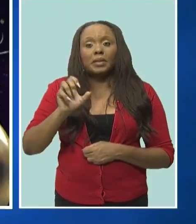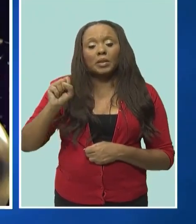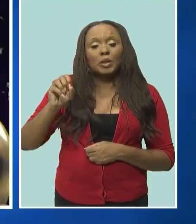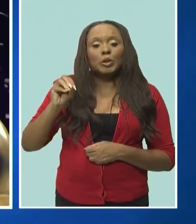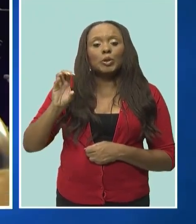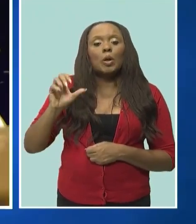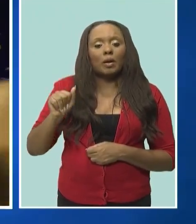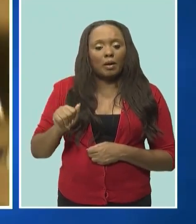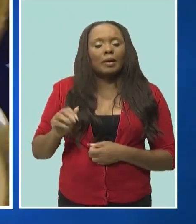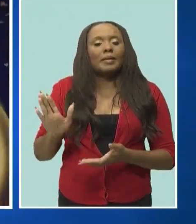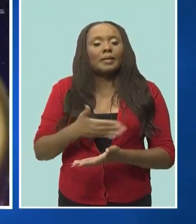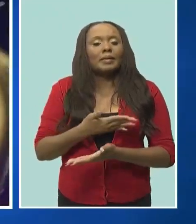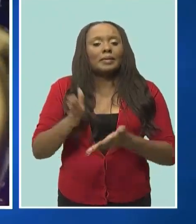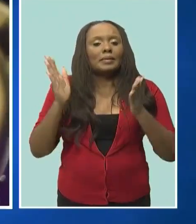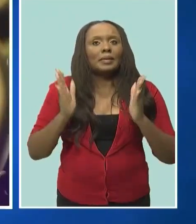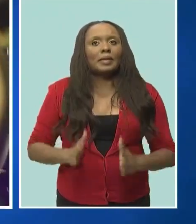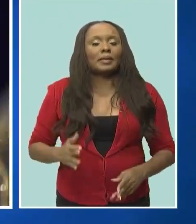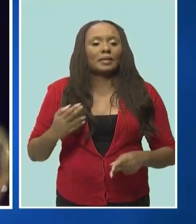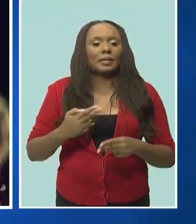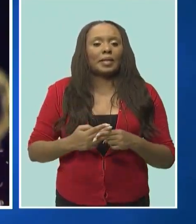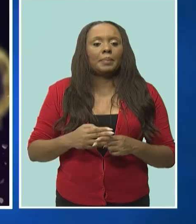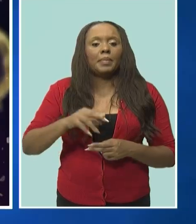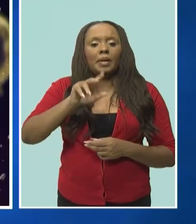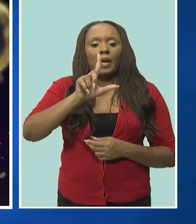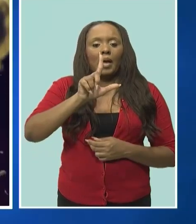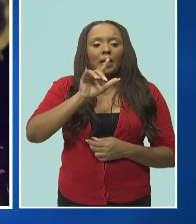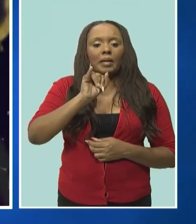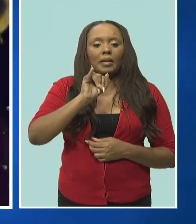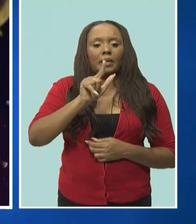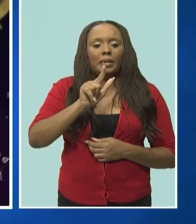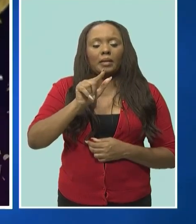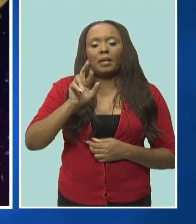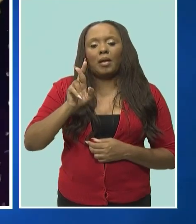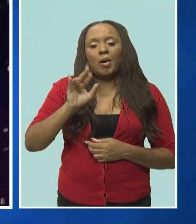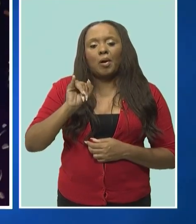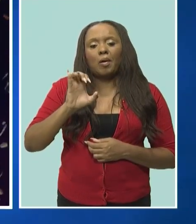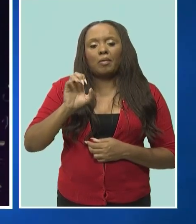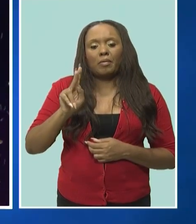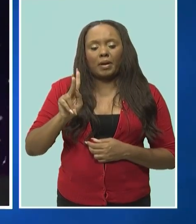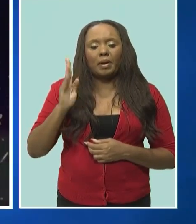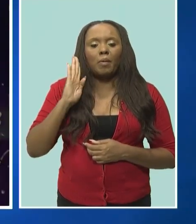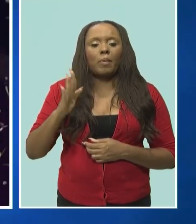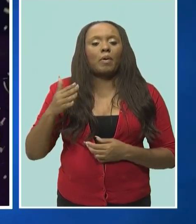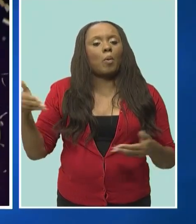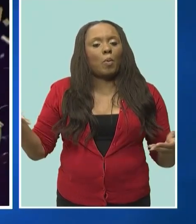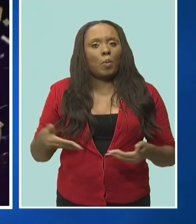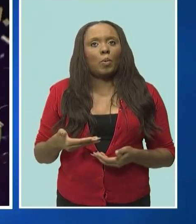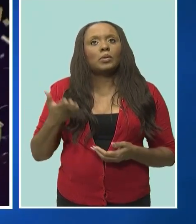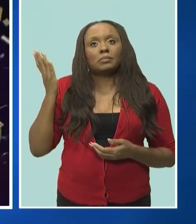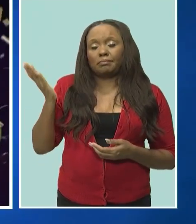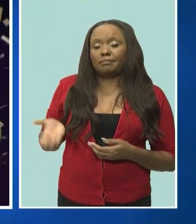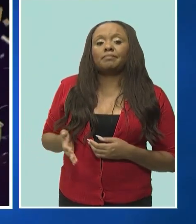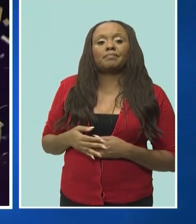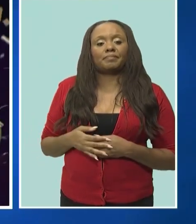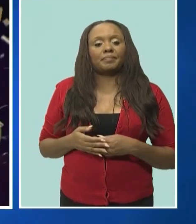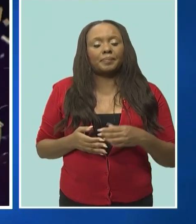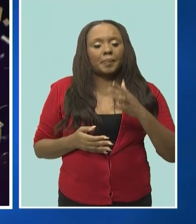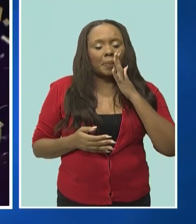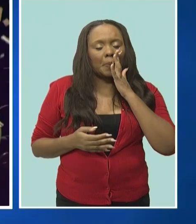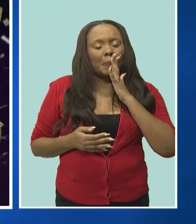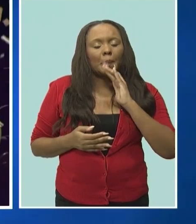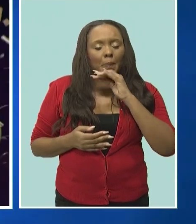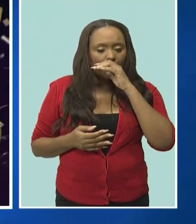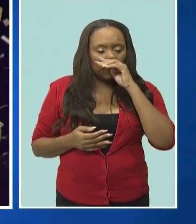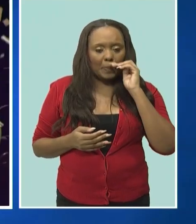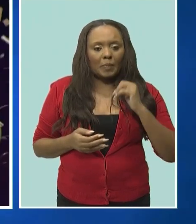will be hosting his first All Year's Night dance, Amigos para Siempre, or Friends Forever. The majority of the fans are